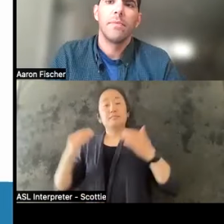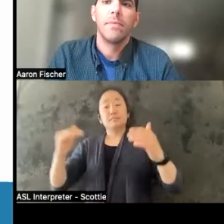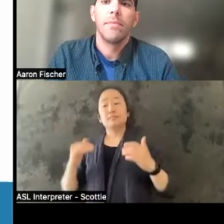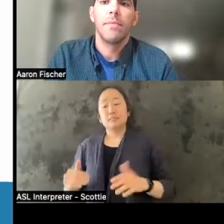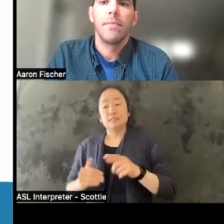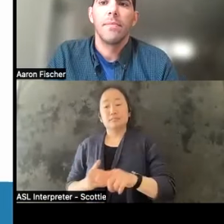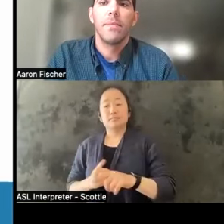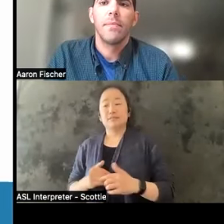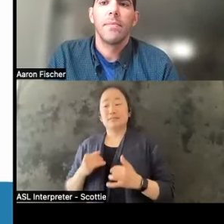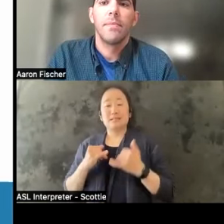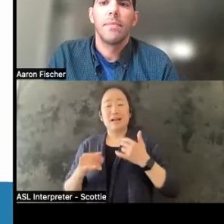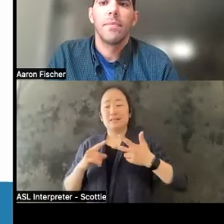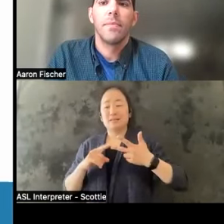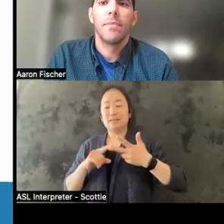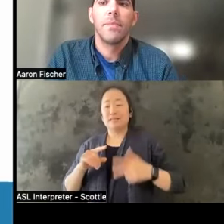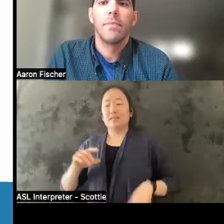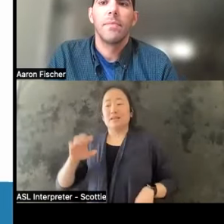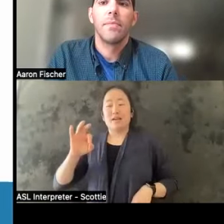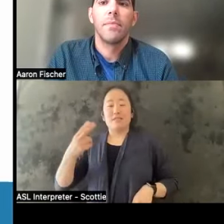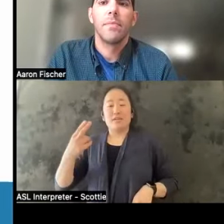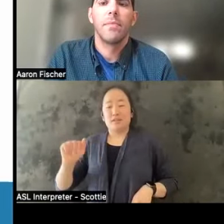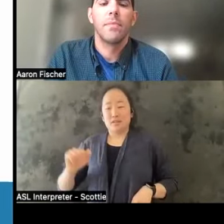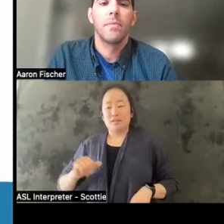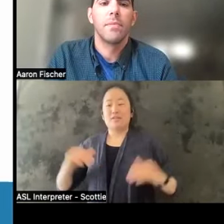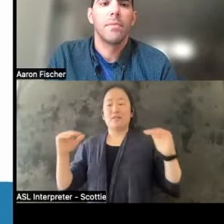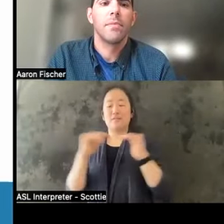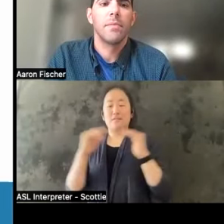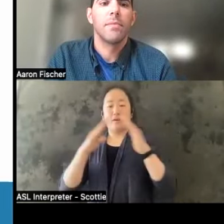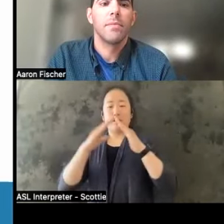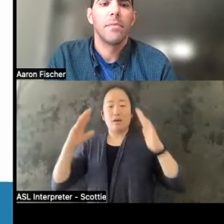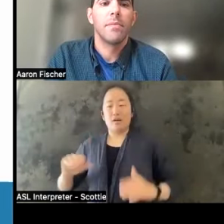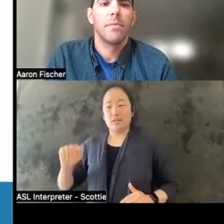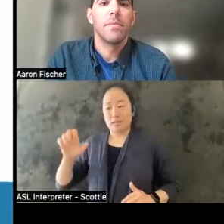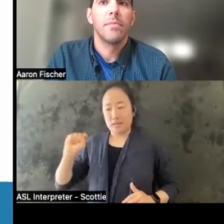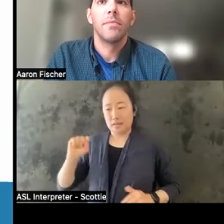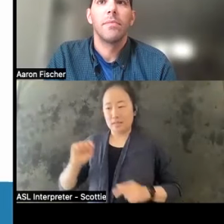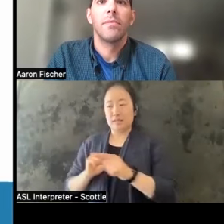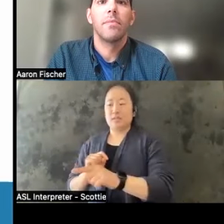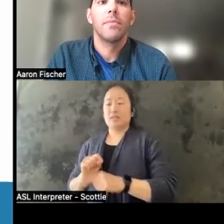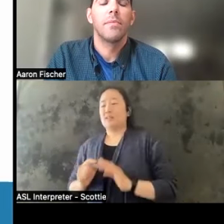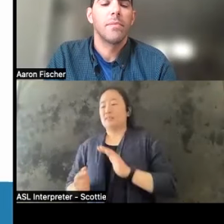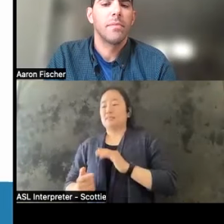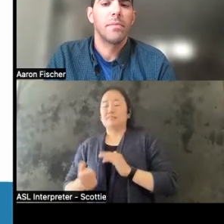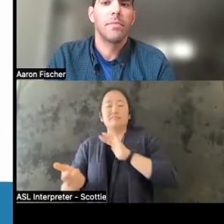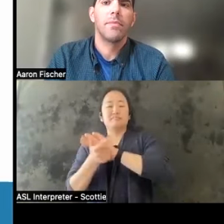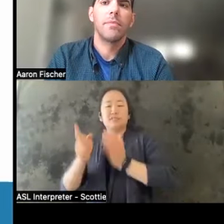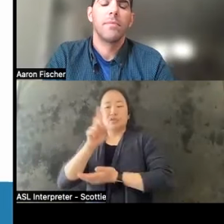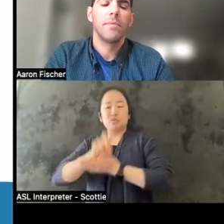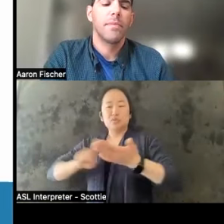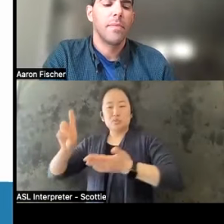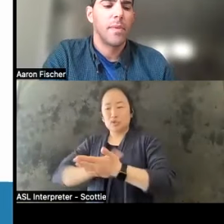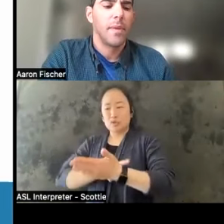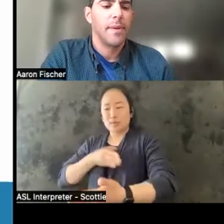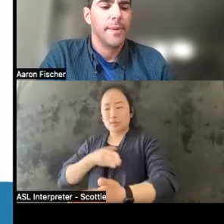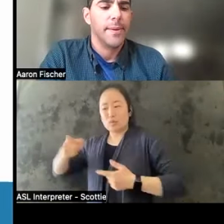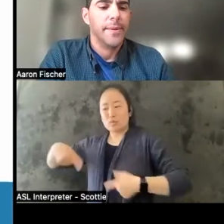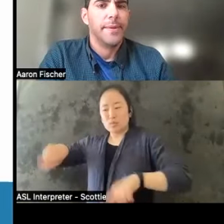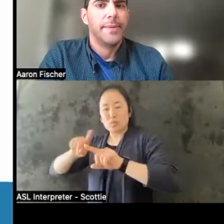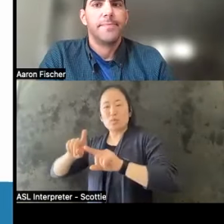Housing Act. The Fair Housing Act protects against discrimination on the basis of various protected classes, but